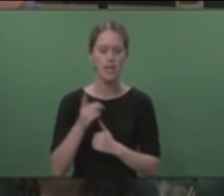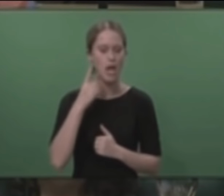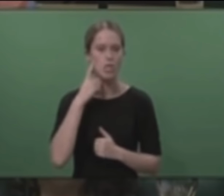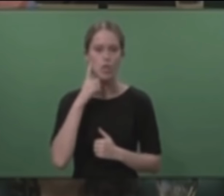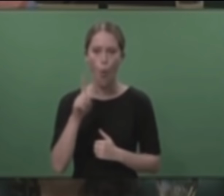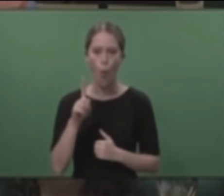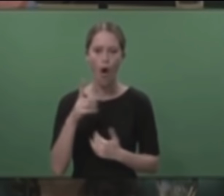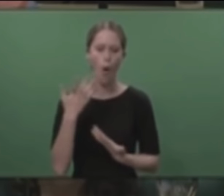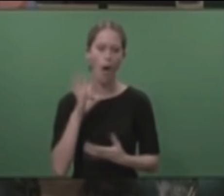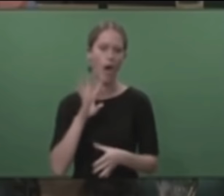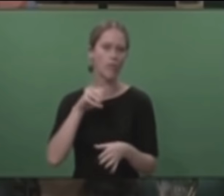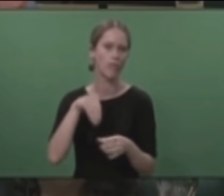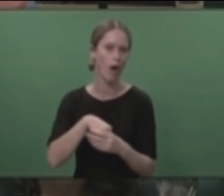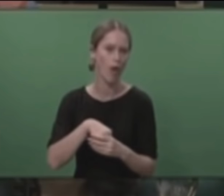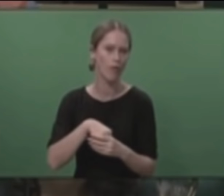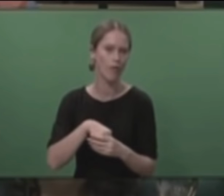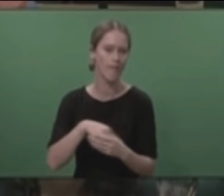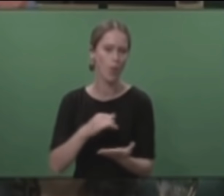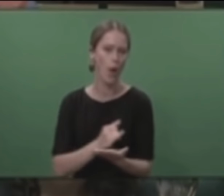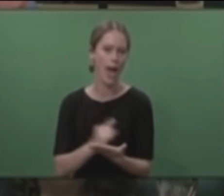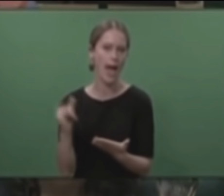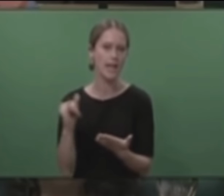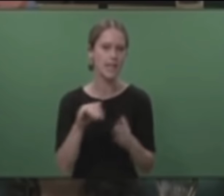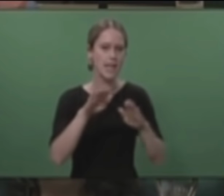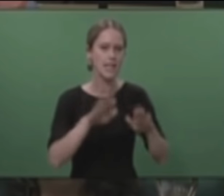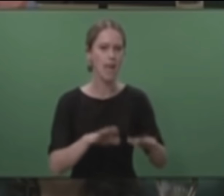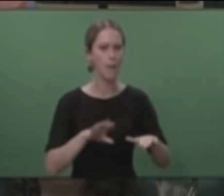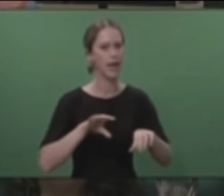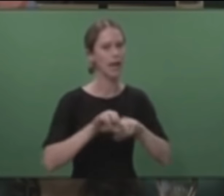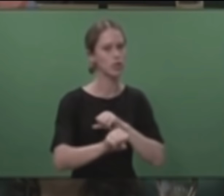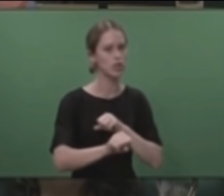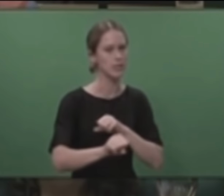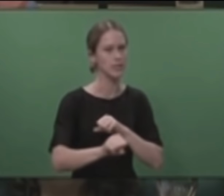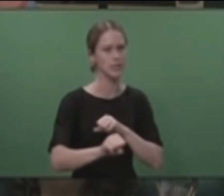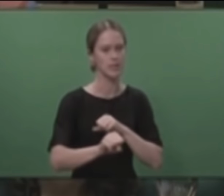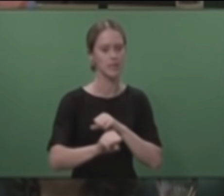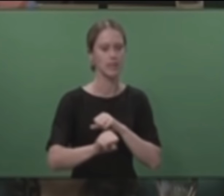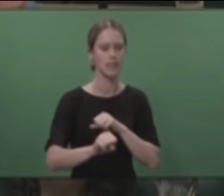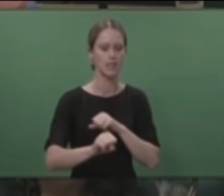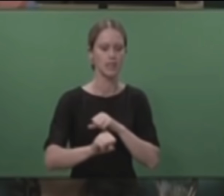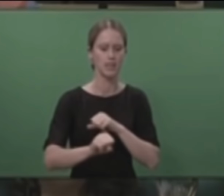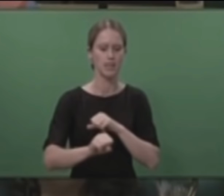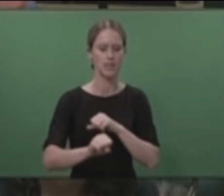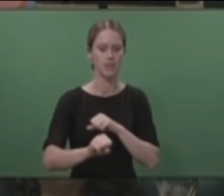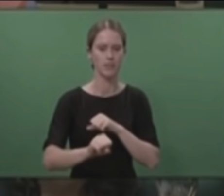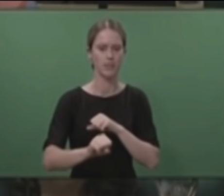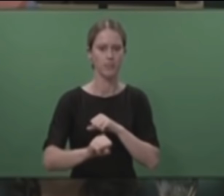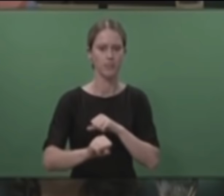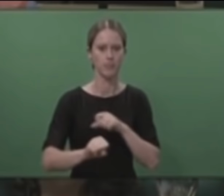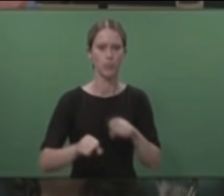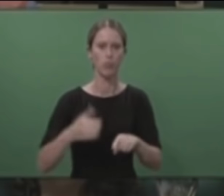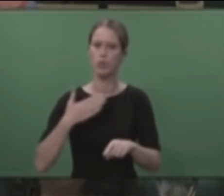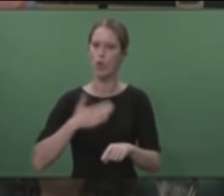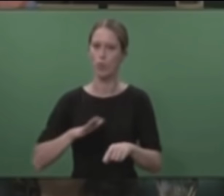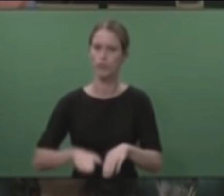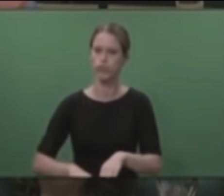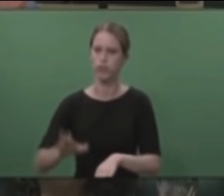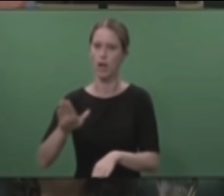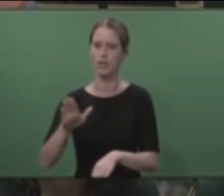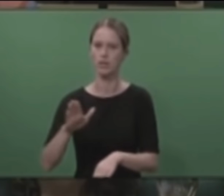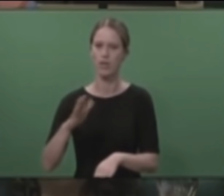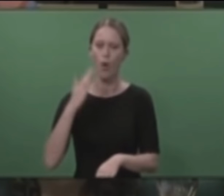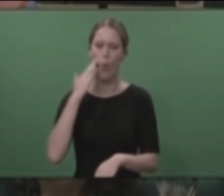or contribute to anti-Islamic hatred as part of the rise of white supremacy